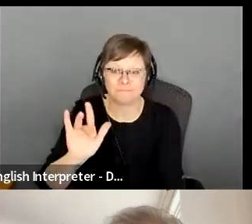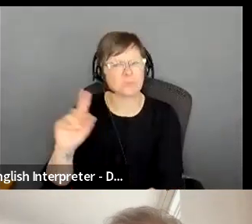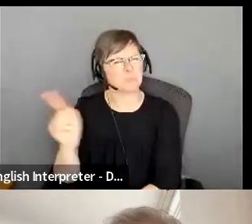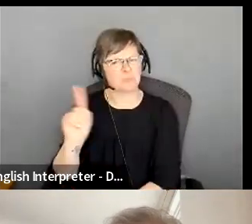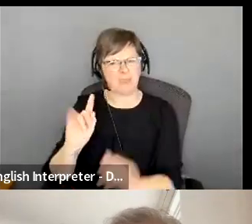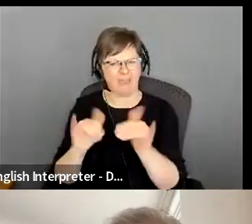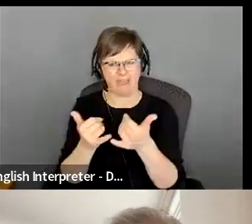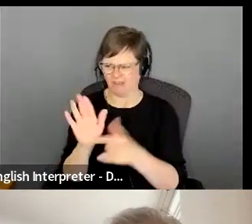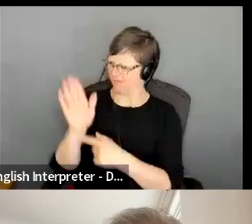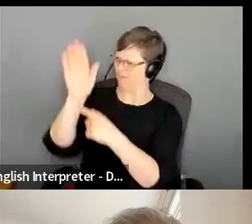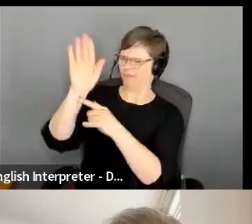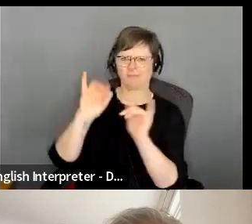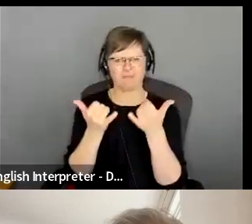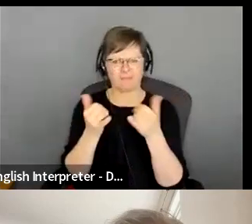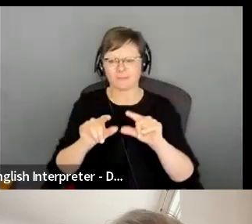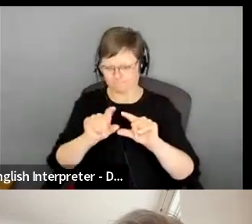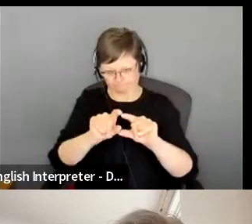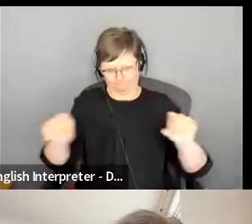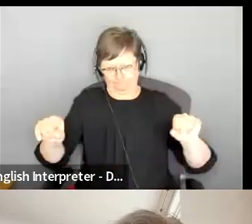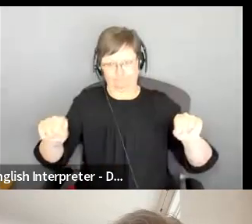find at the bottom of your screen,